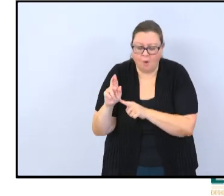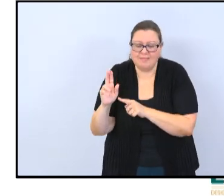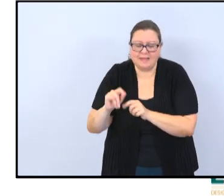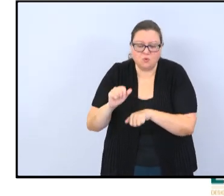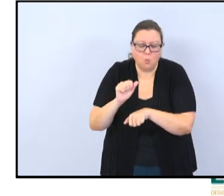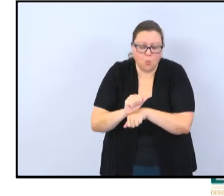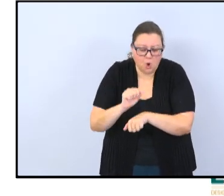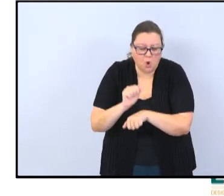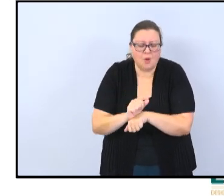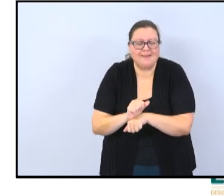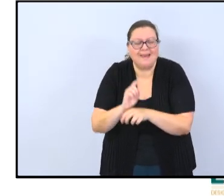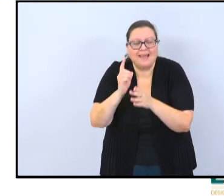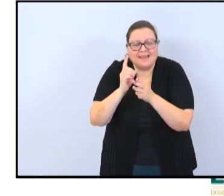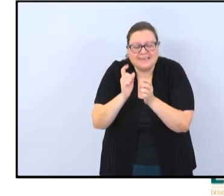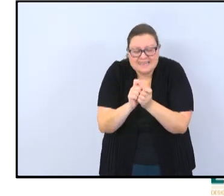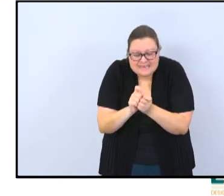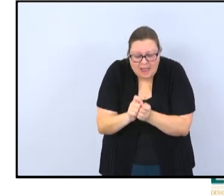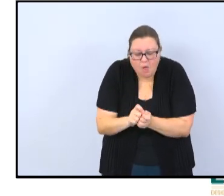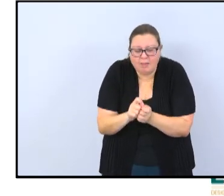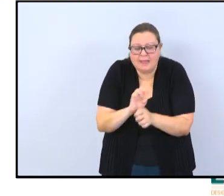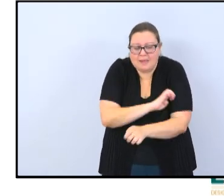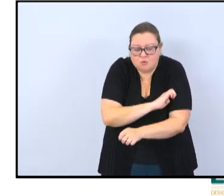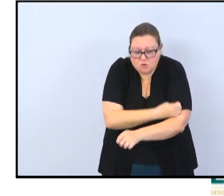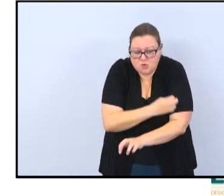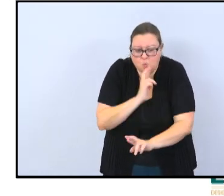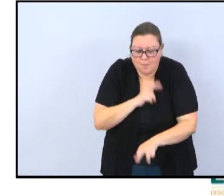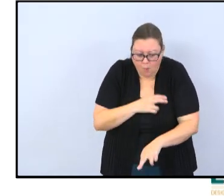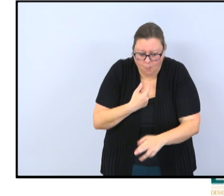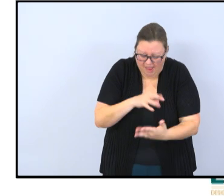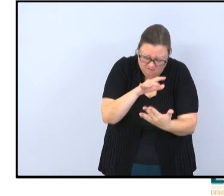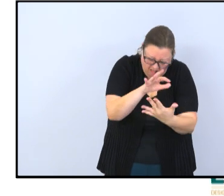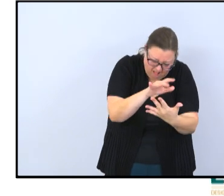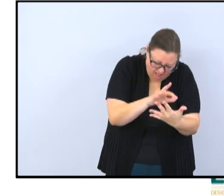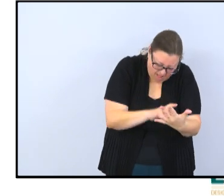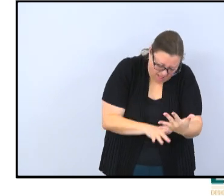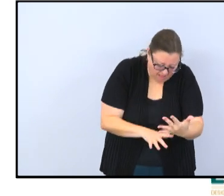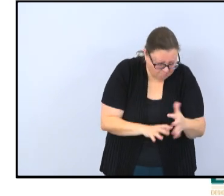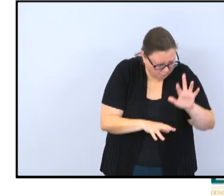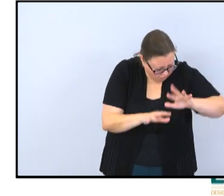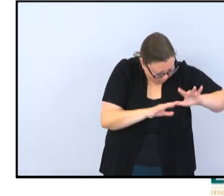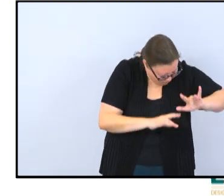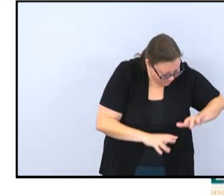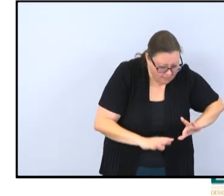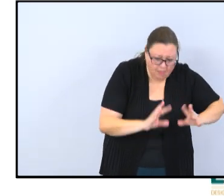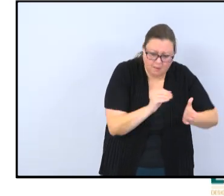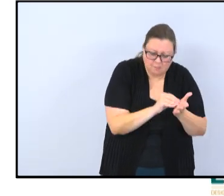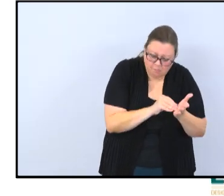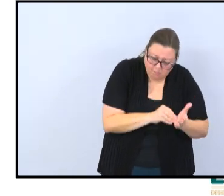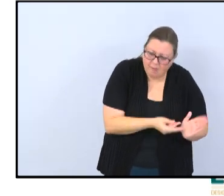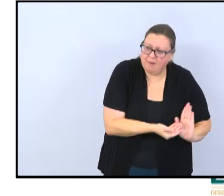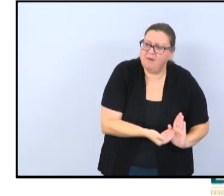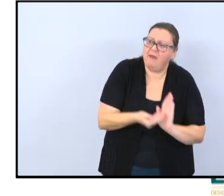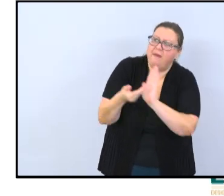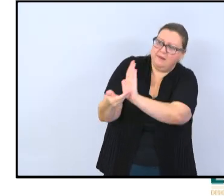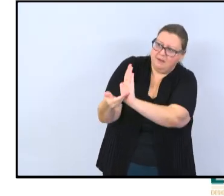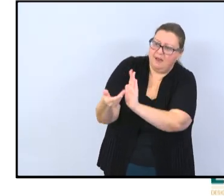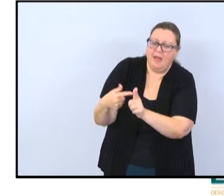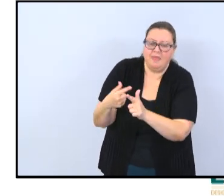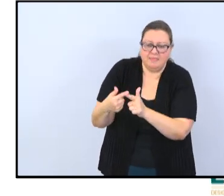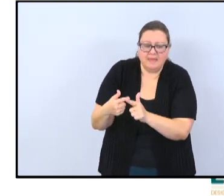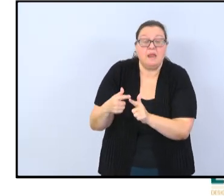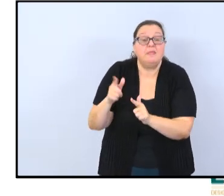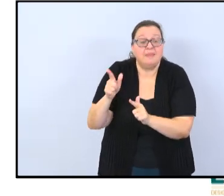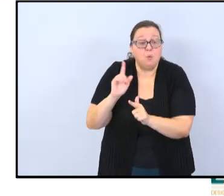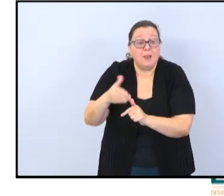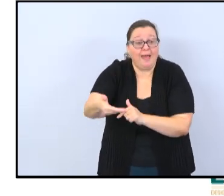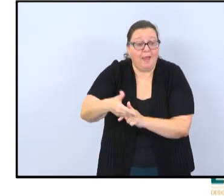detailed energy report. So once we get that completed, we'll move into the third-party review of that